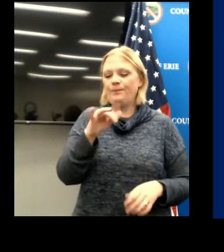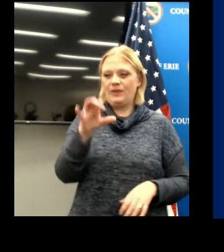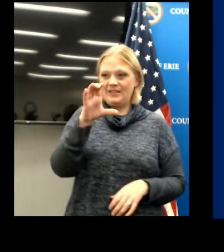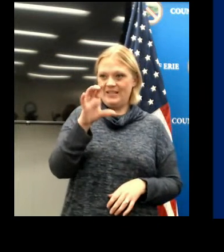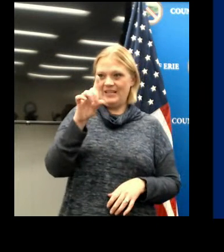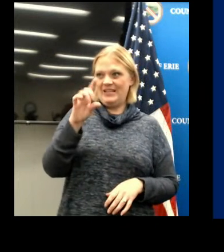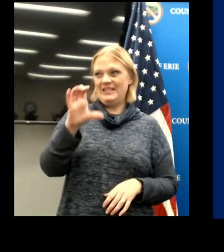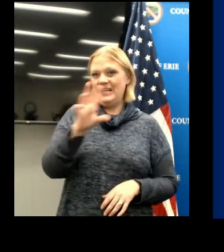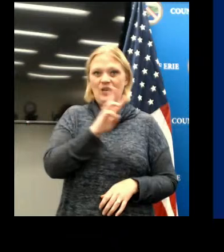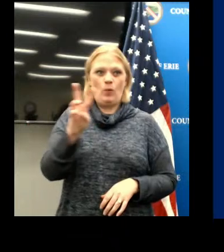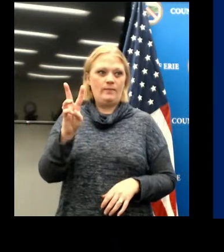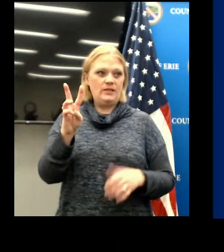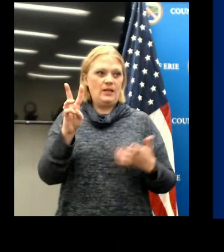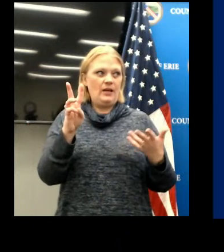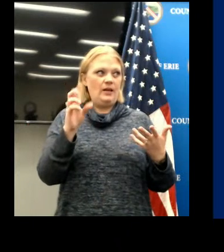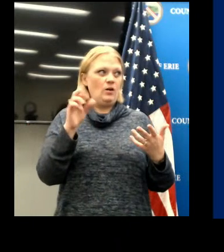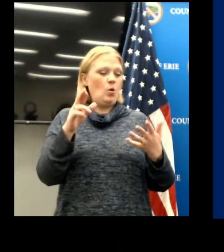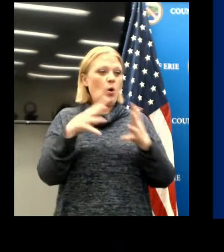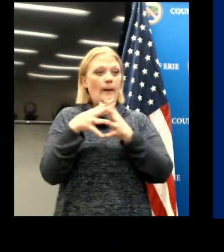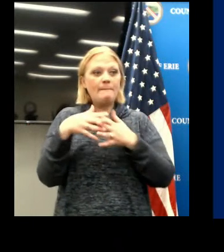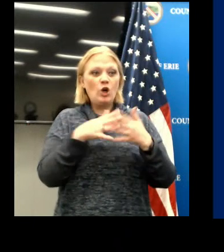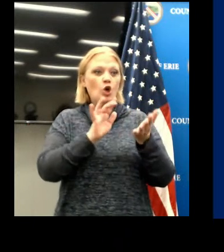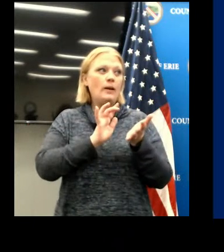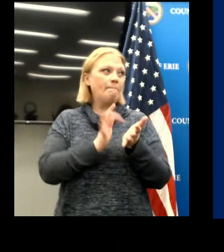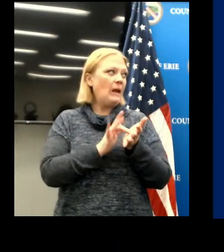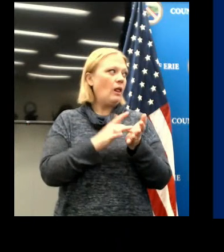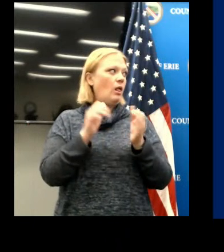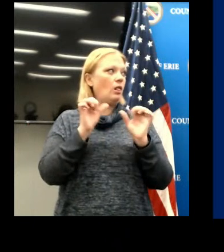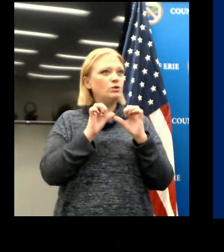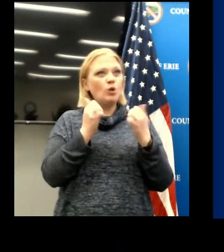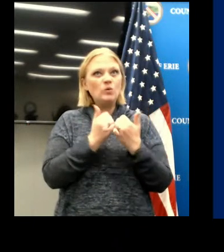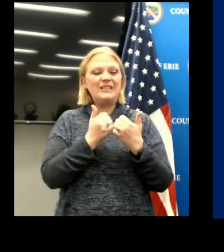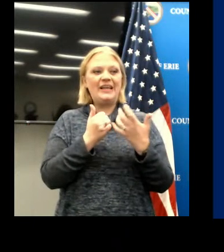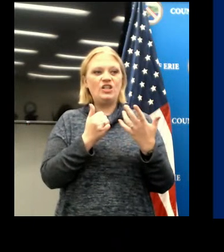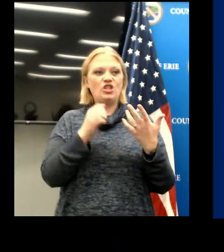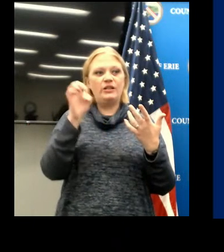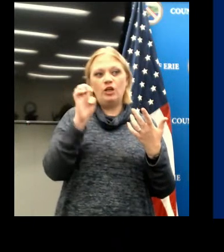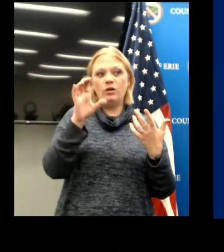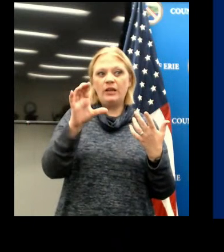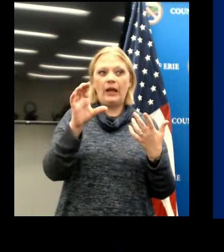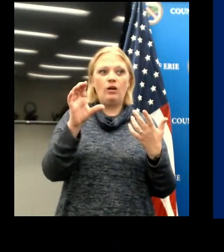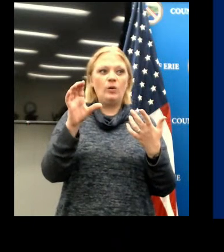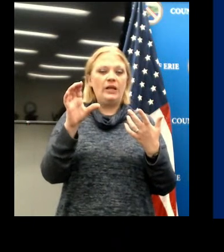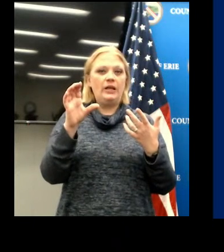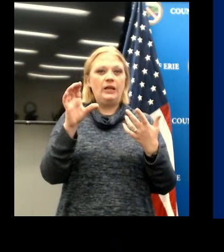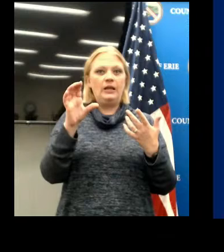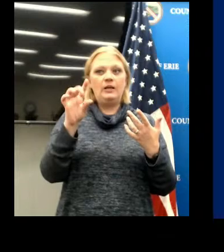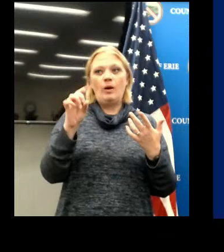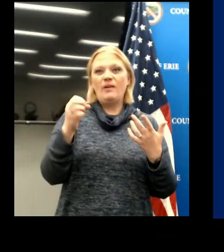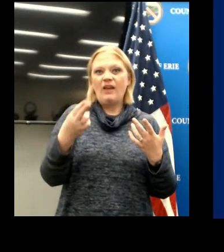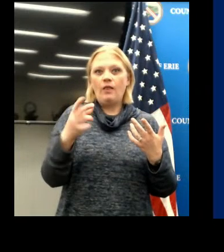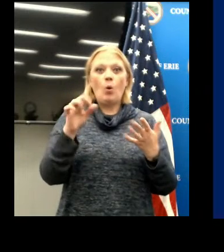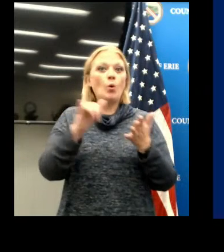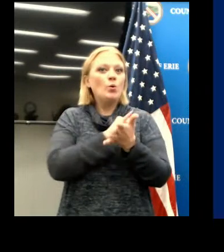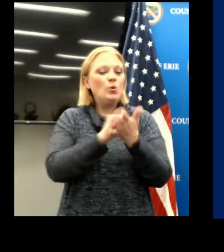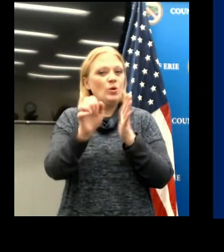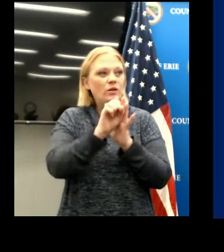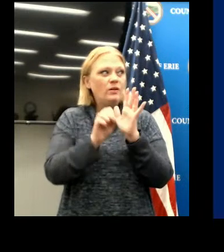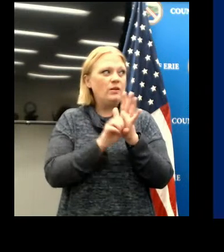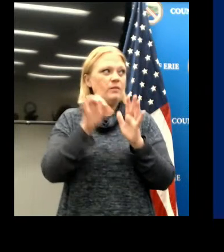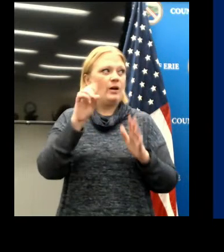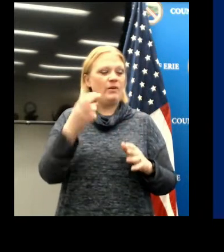go to the, American Medical Association, the Erie County Health Department, or the New York State Department of